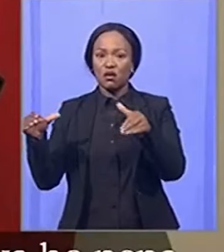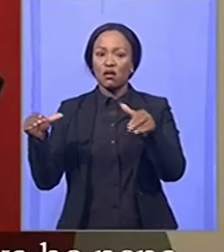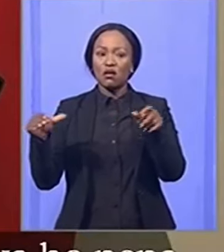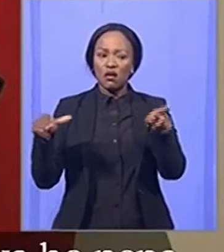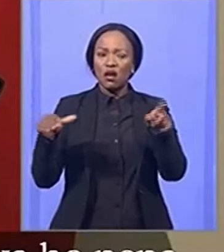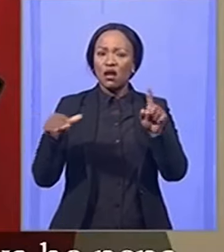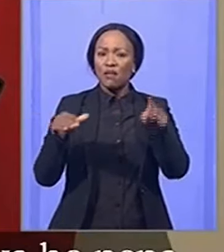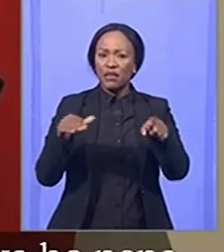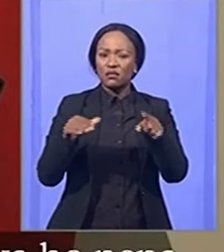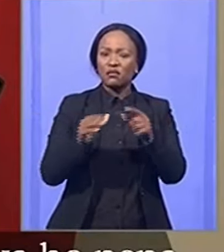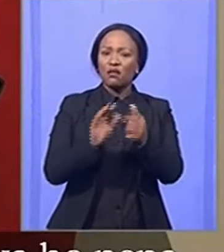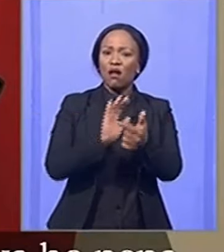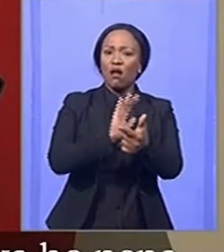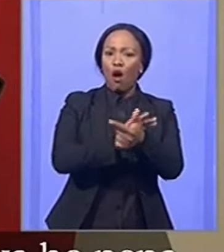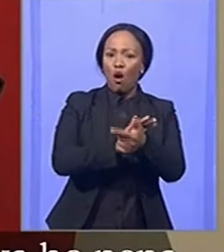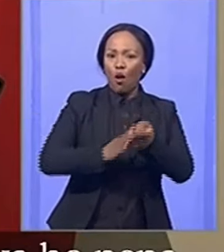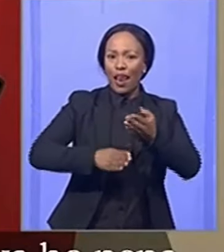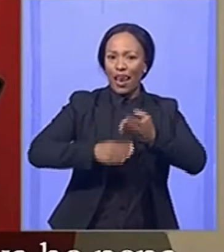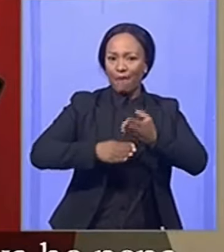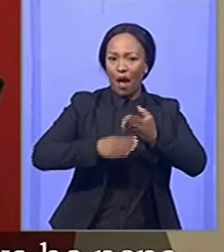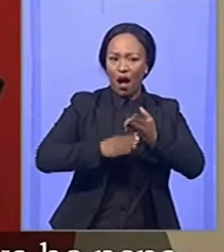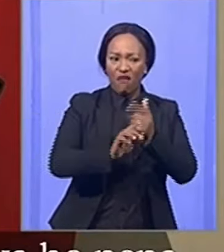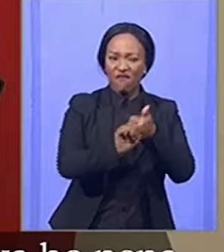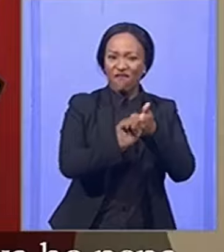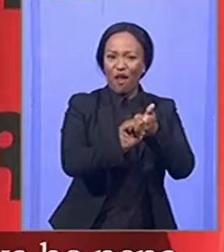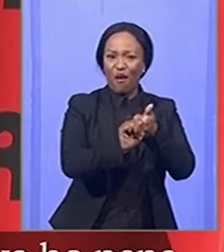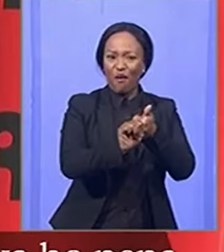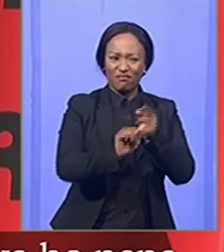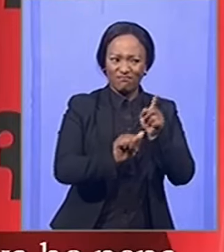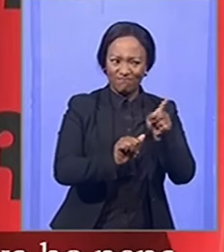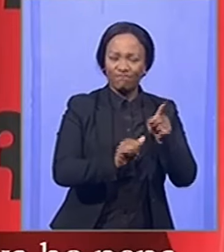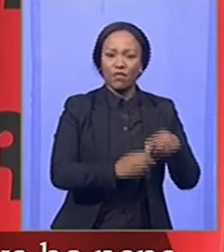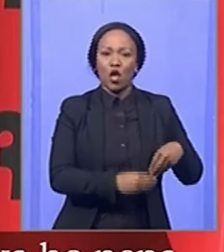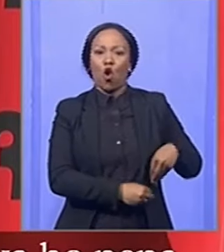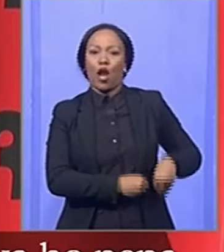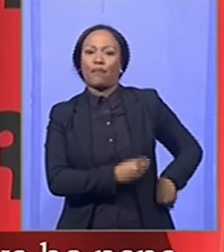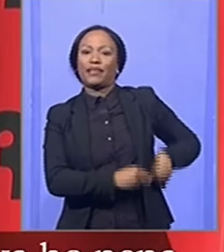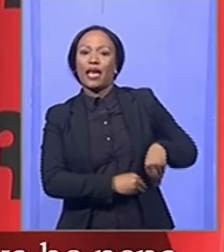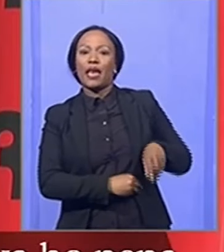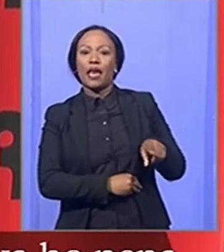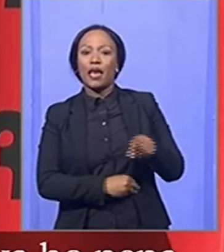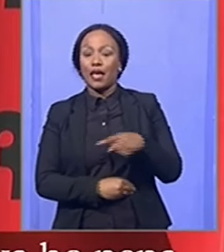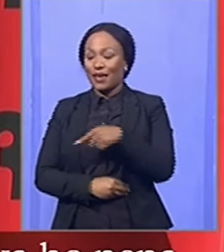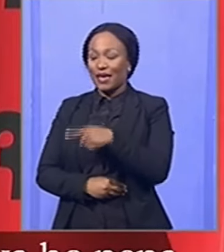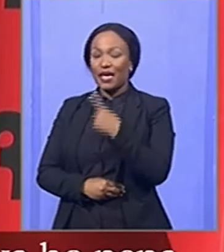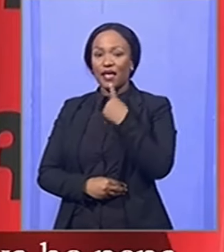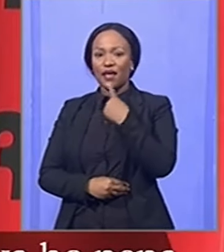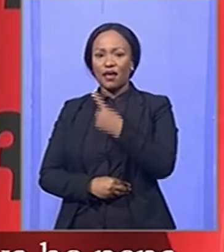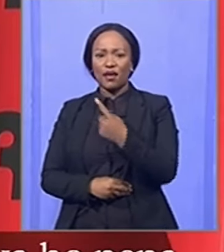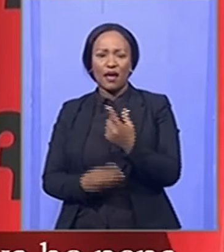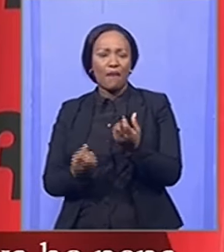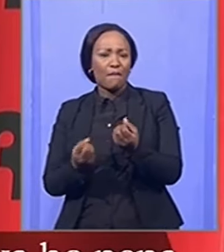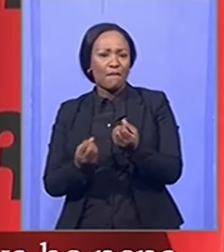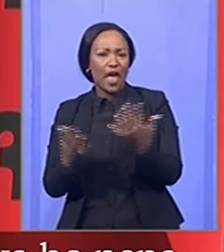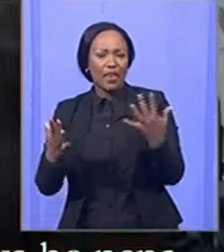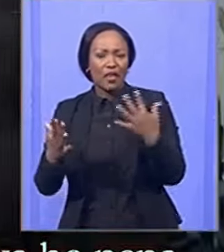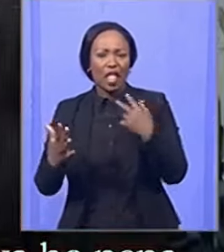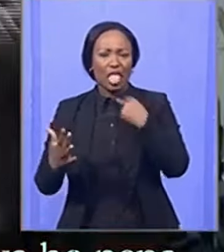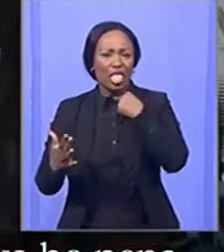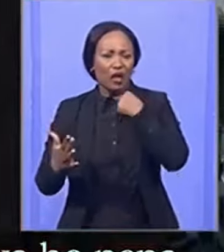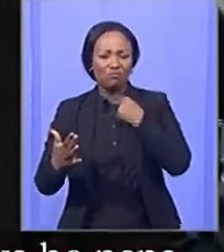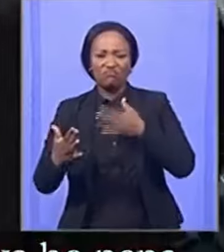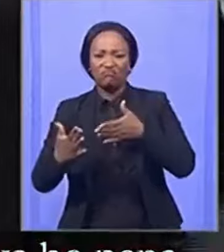sireletsang basebetsi. NUMSA e re ebile le ditletlebo tse ngata tse thibang letsatsi haholo Freistata